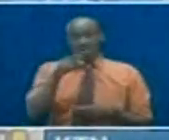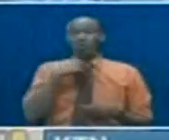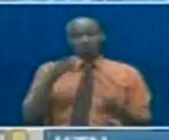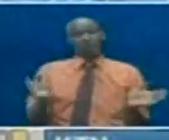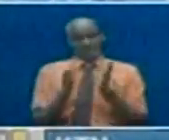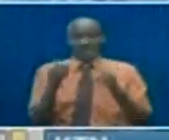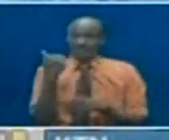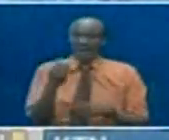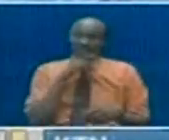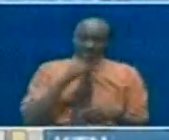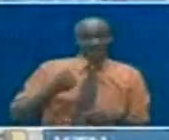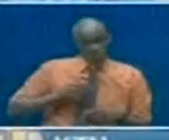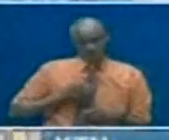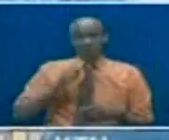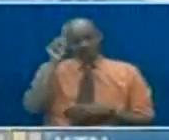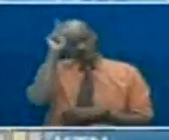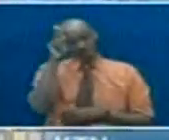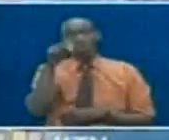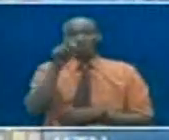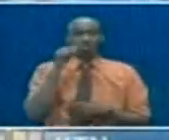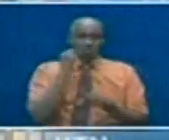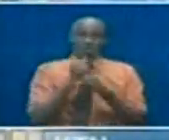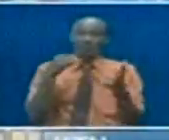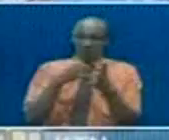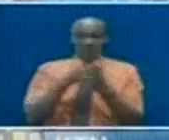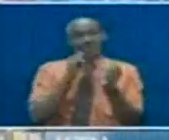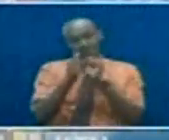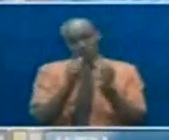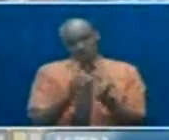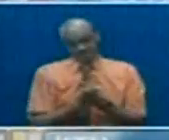encourage the young men and women of Kiambu. It's good to get involved with sport